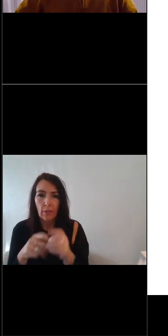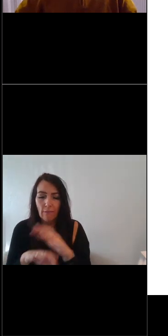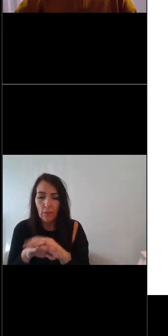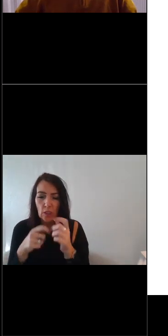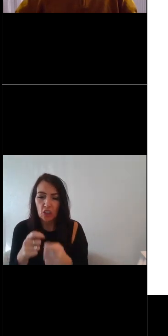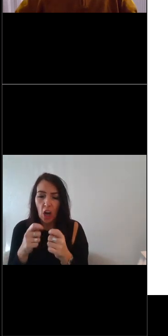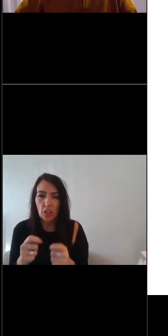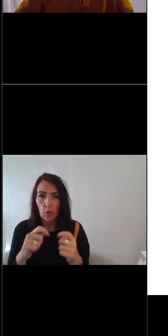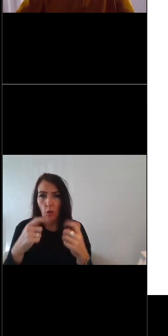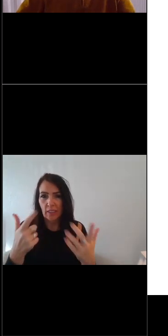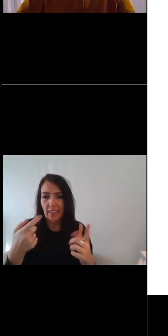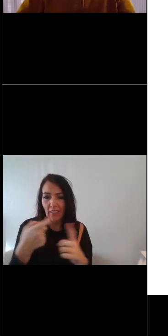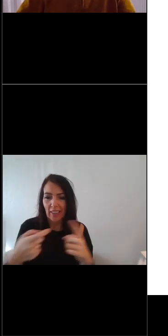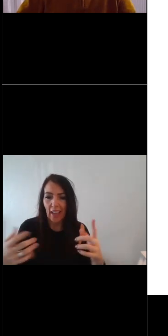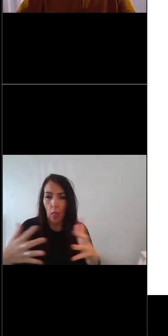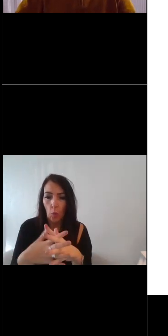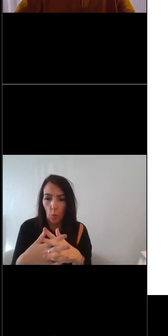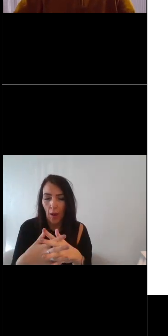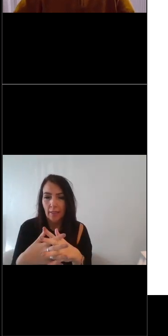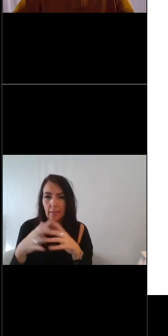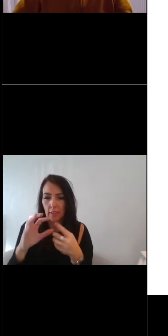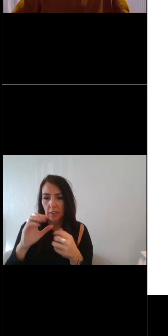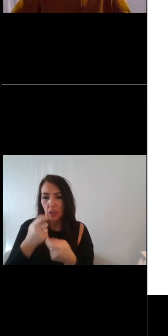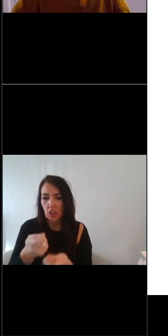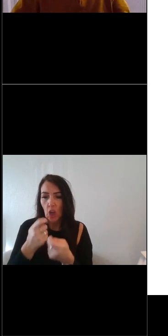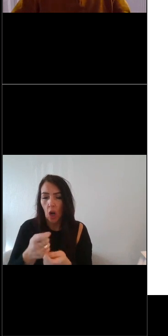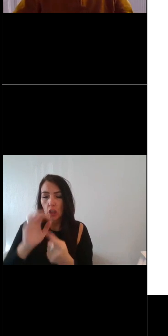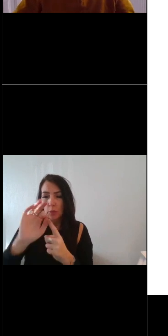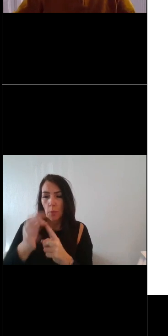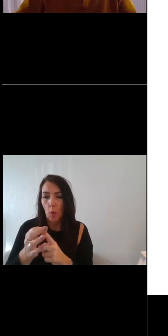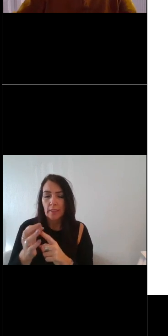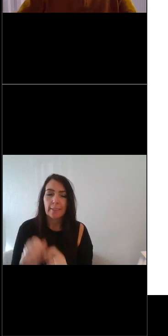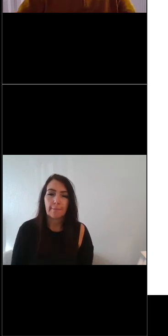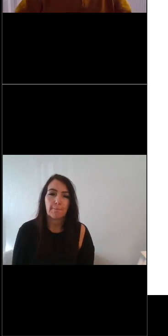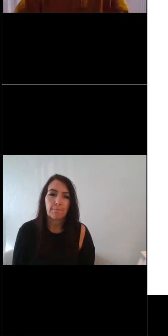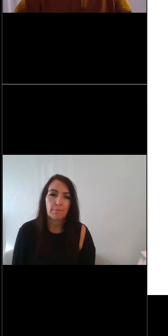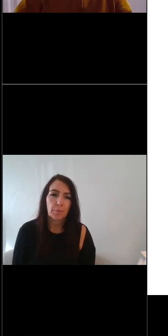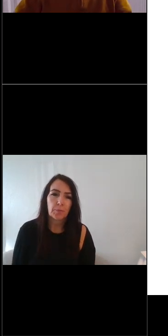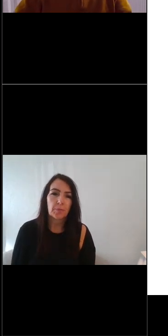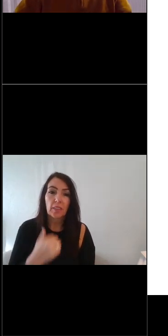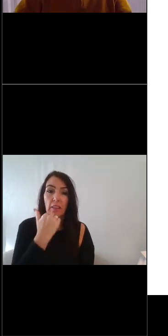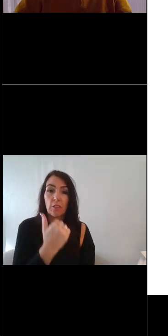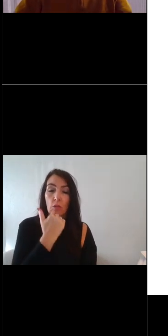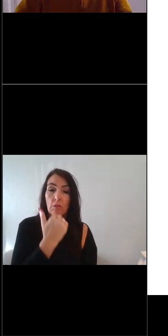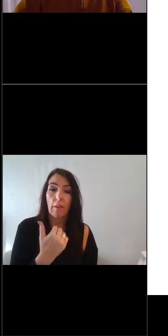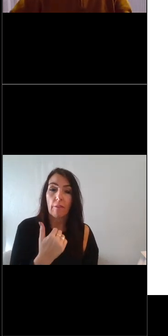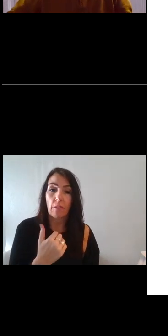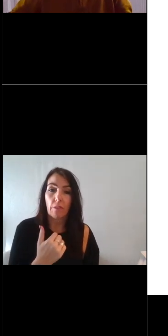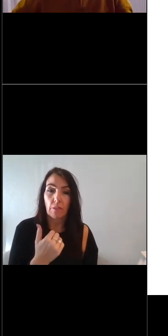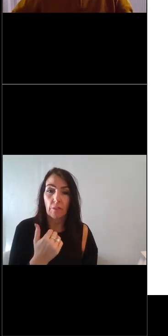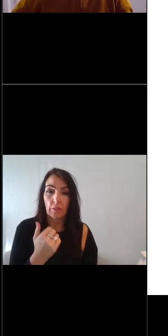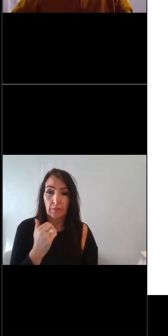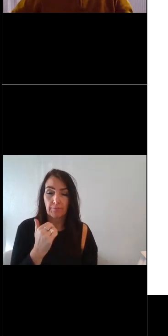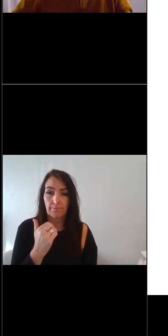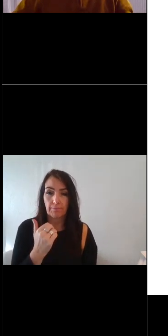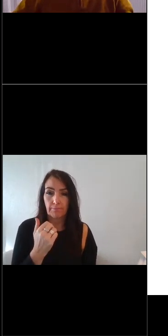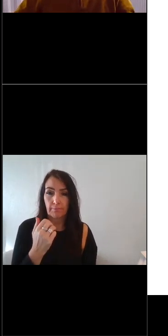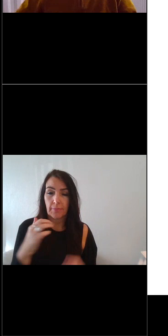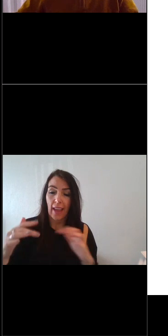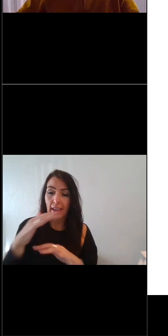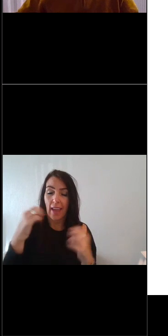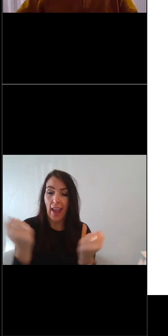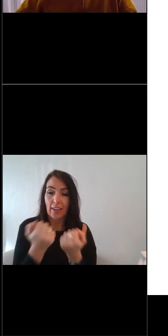7 kilowatt AC charge point. So looking at this, if there isn't enough static energy, that may be represented on